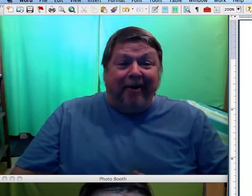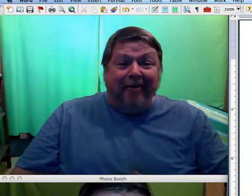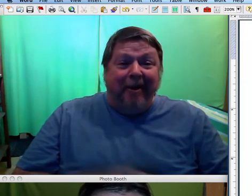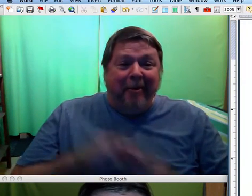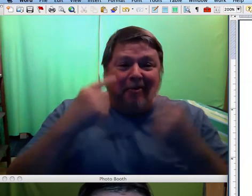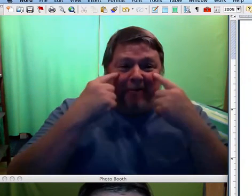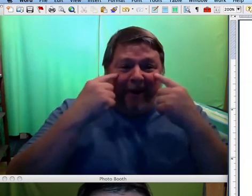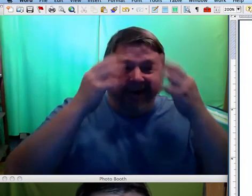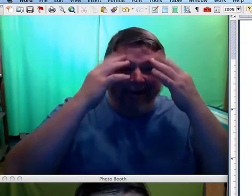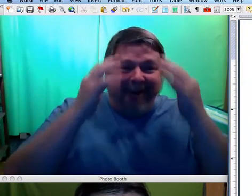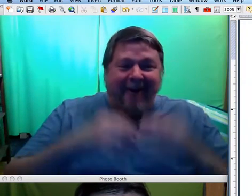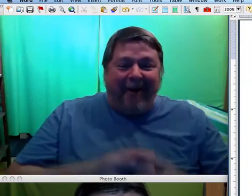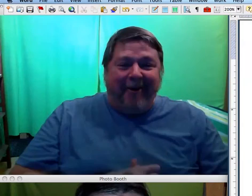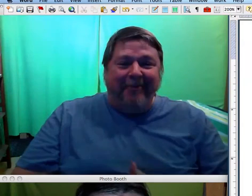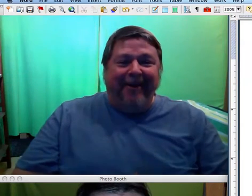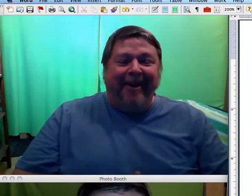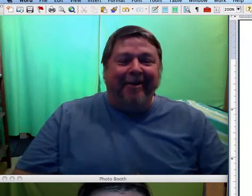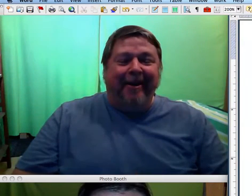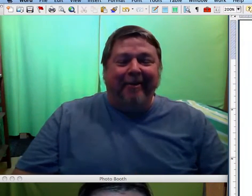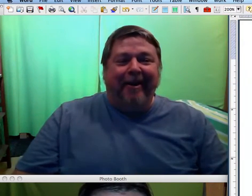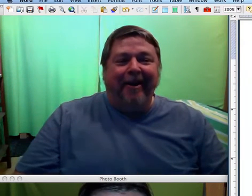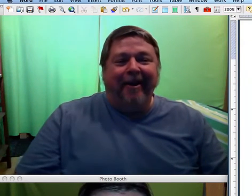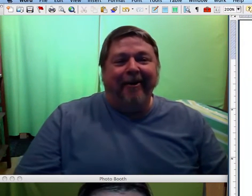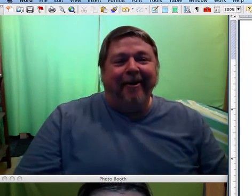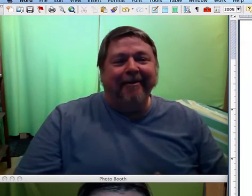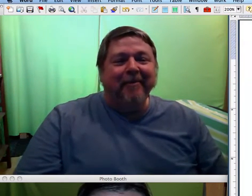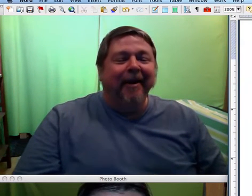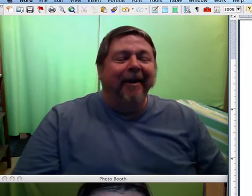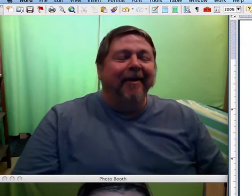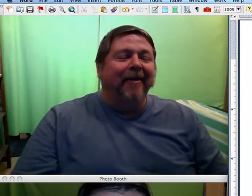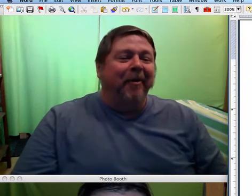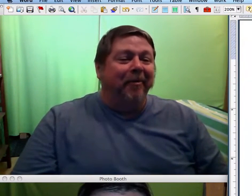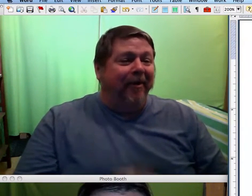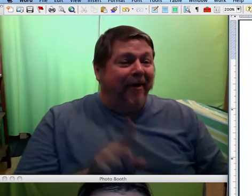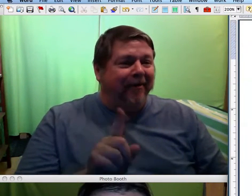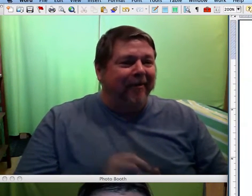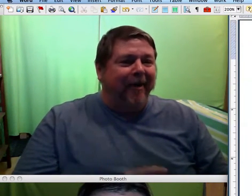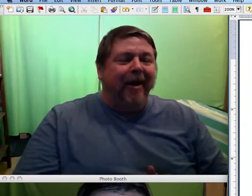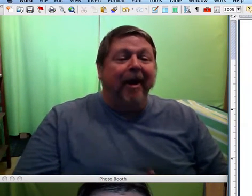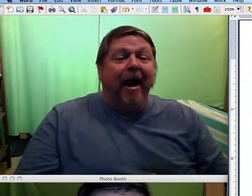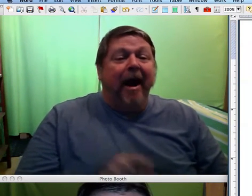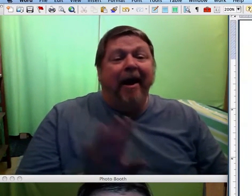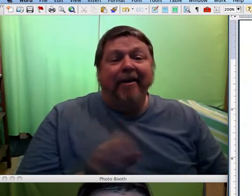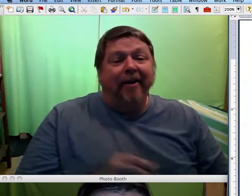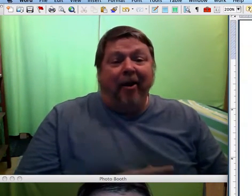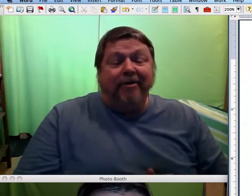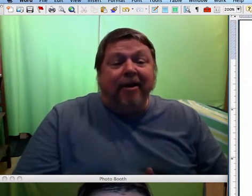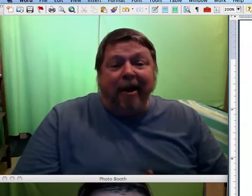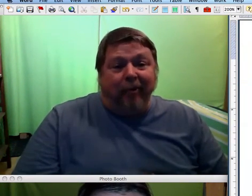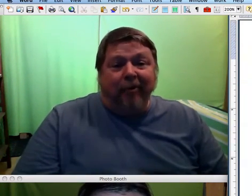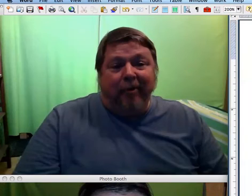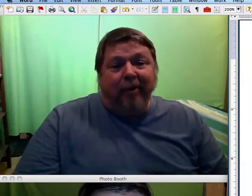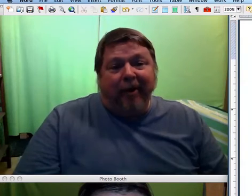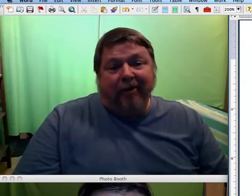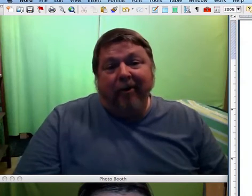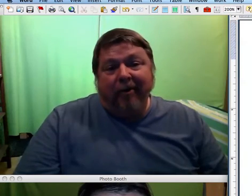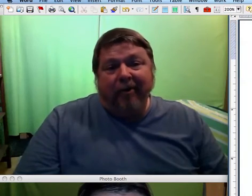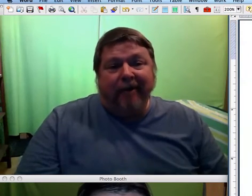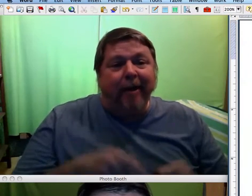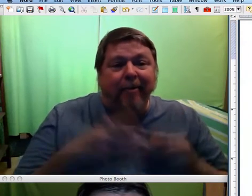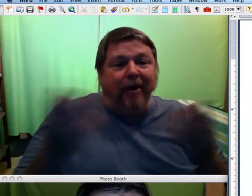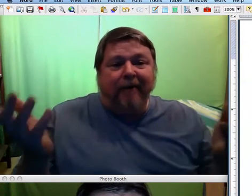undried spray paint. It can be kind of hilarious. So be cautious about that. Duct tape works pretty well